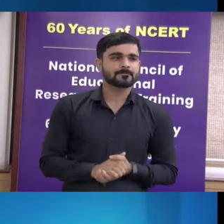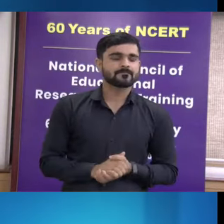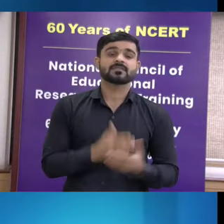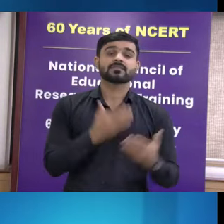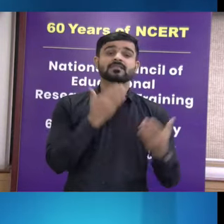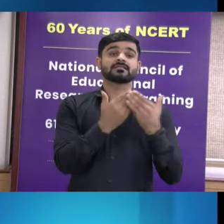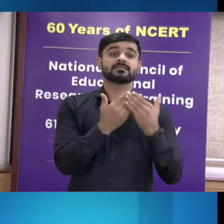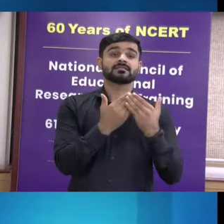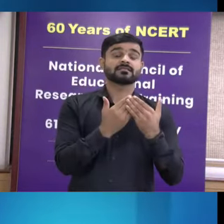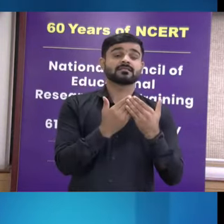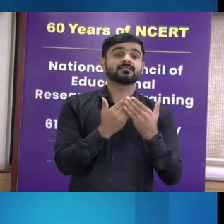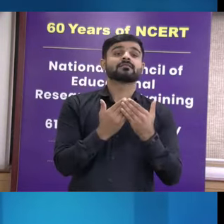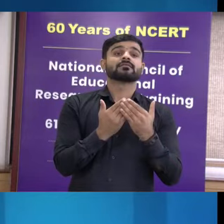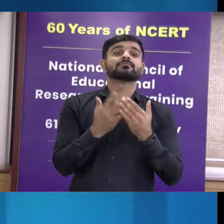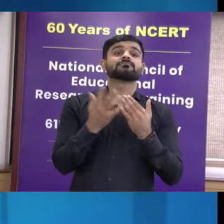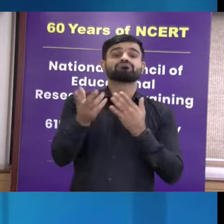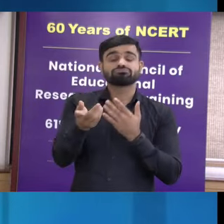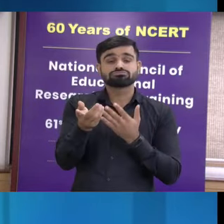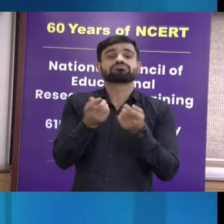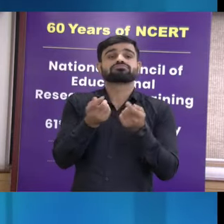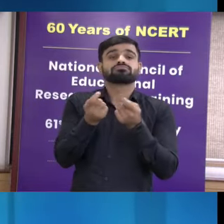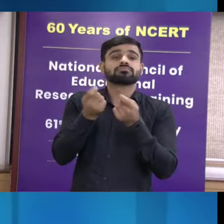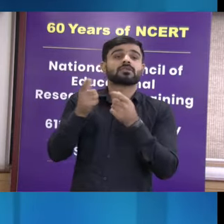thanks to the interventions by